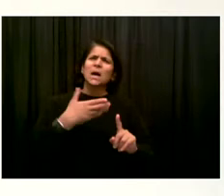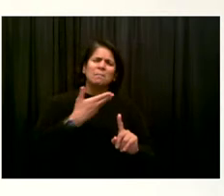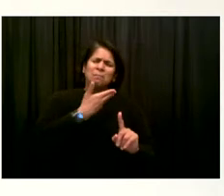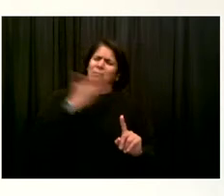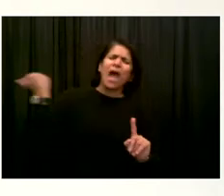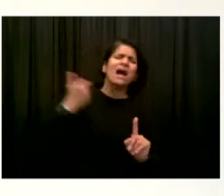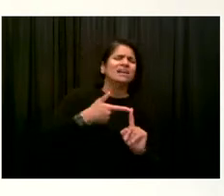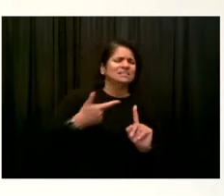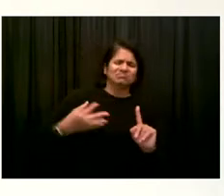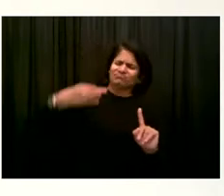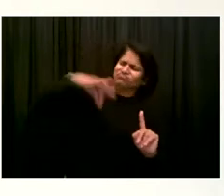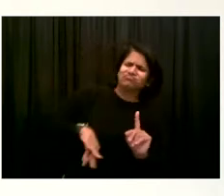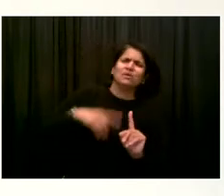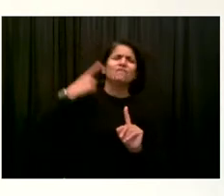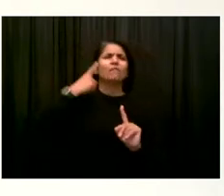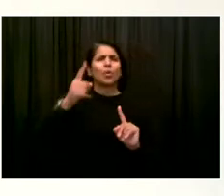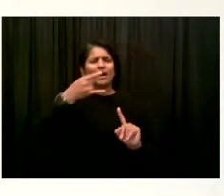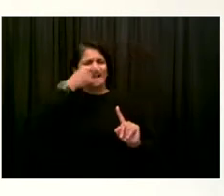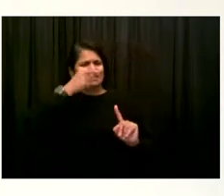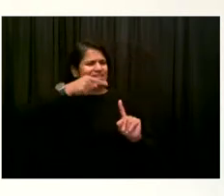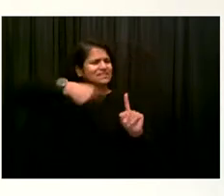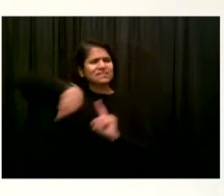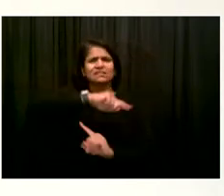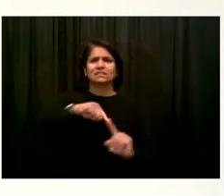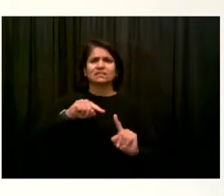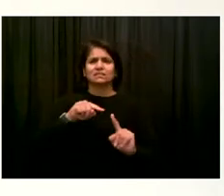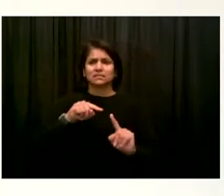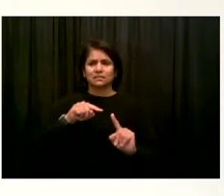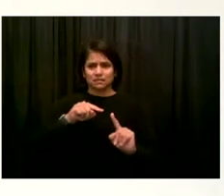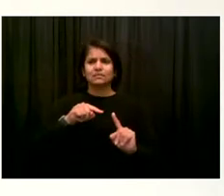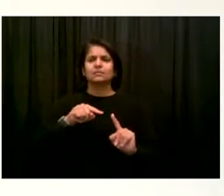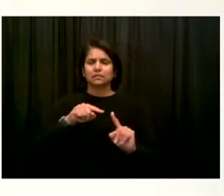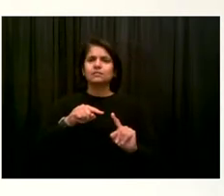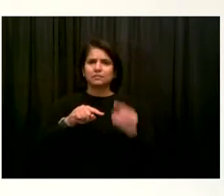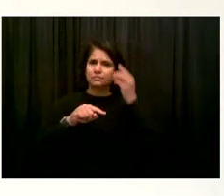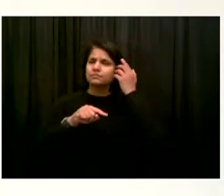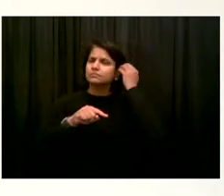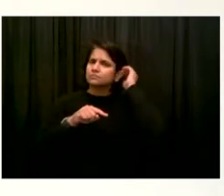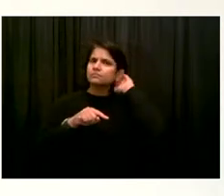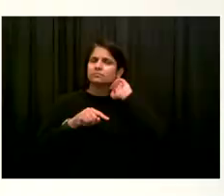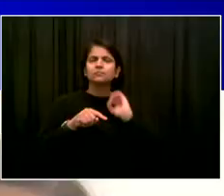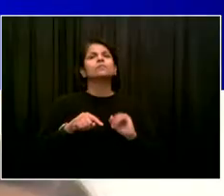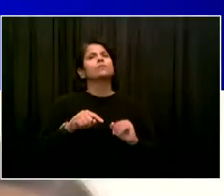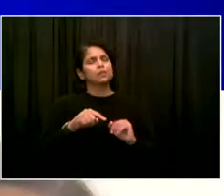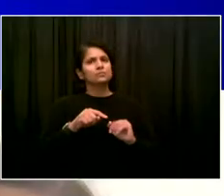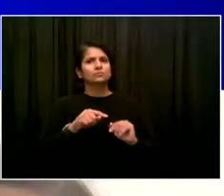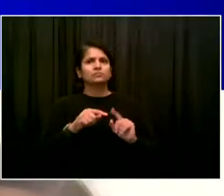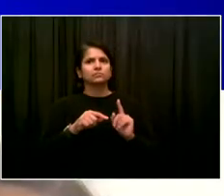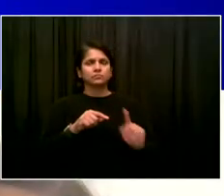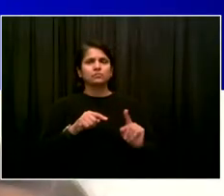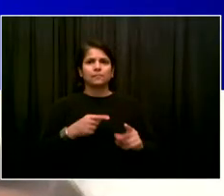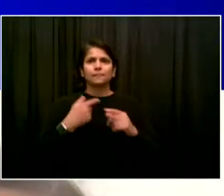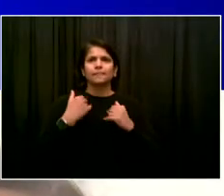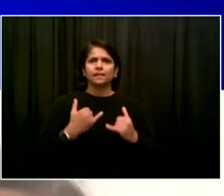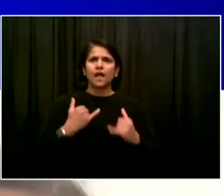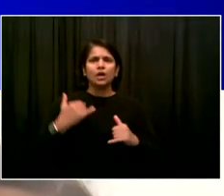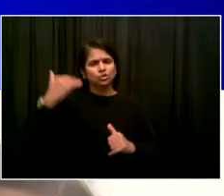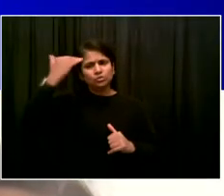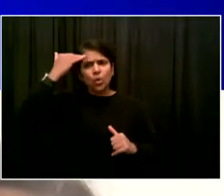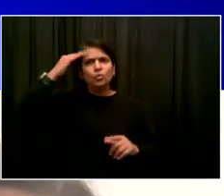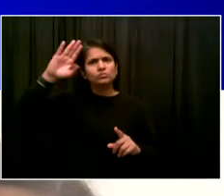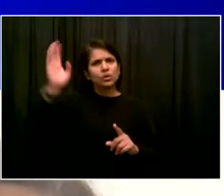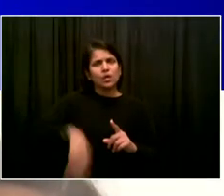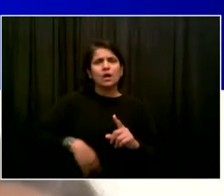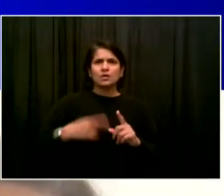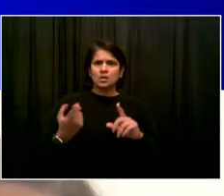which together mean you can actually run learning in quite a safe way. Doctor, that's so powerfully said and so